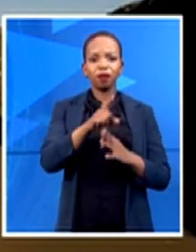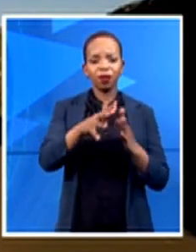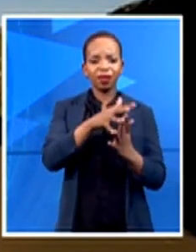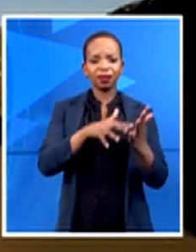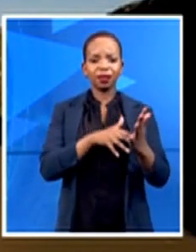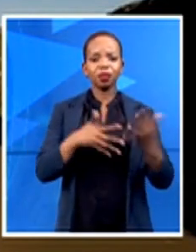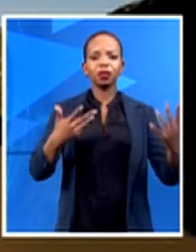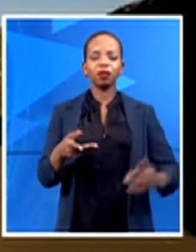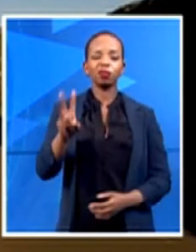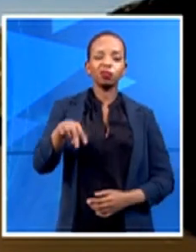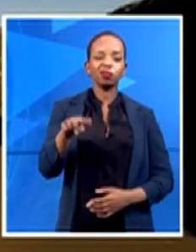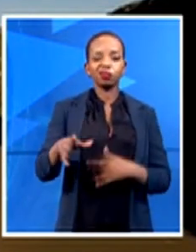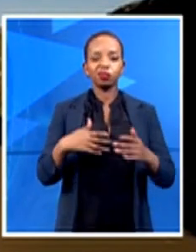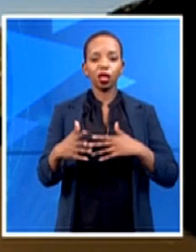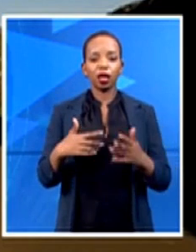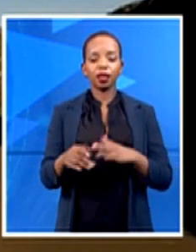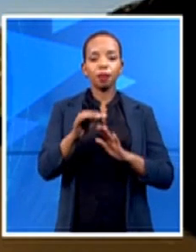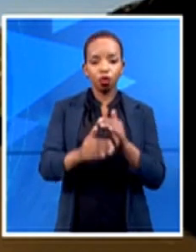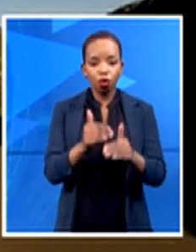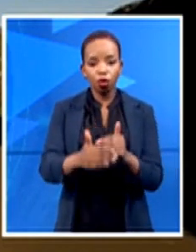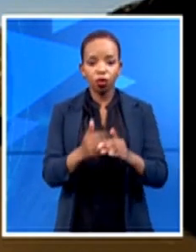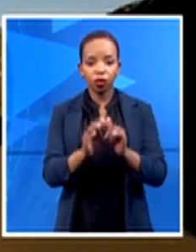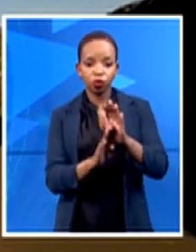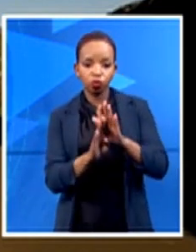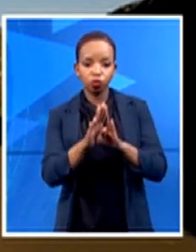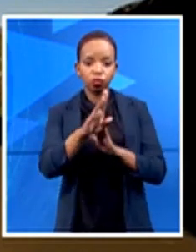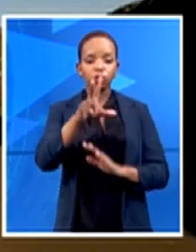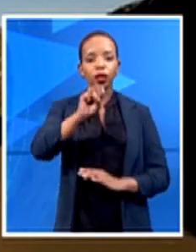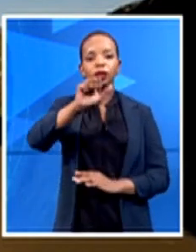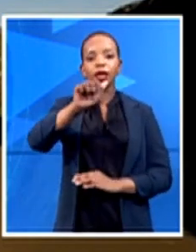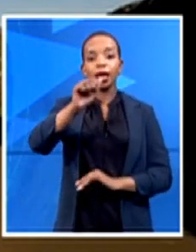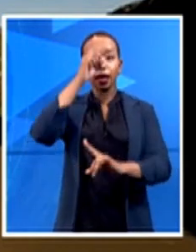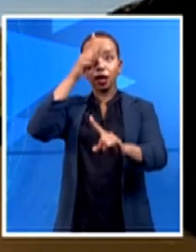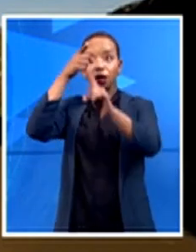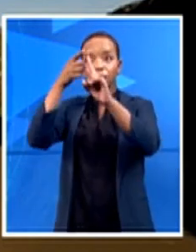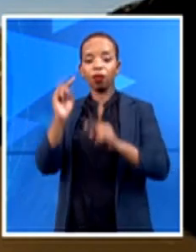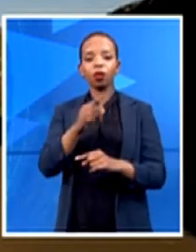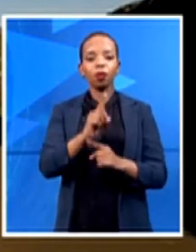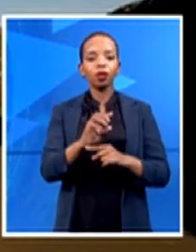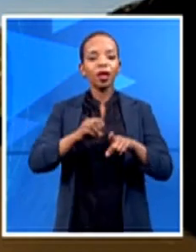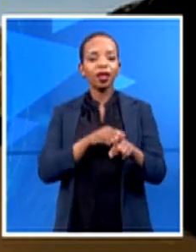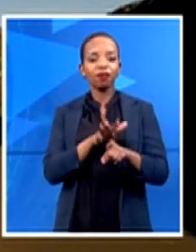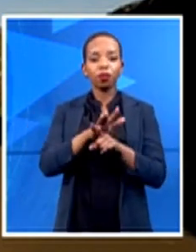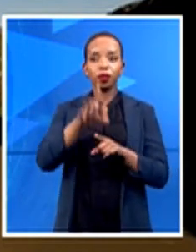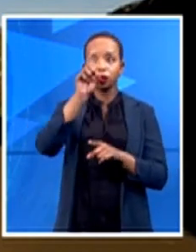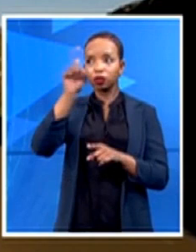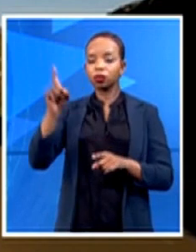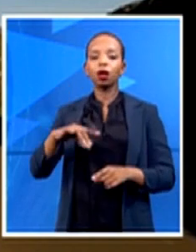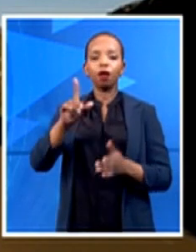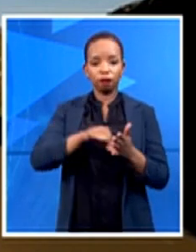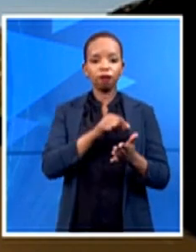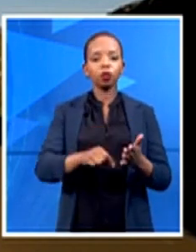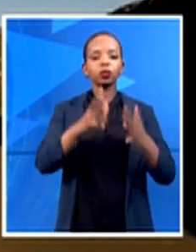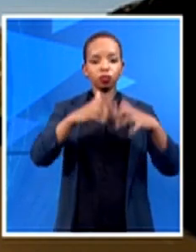SAA, and the goal is to influence the creditors into voting for liquidation on the 14th of July at the upcoming